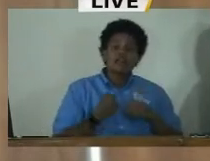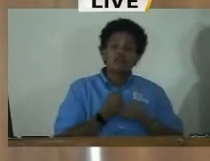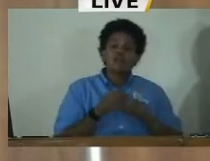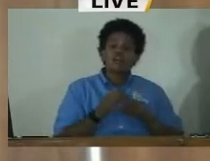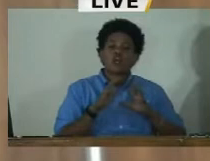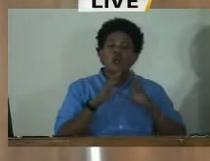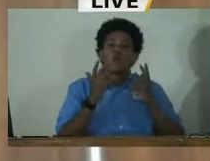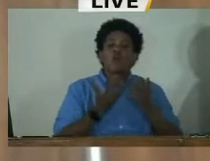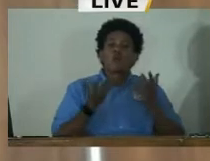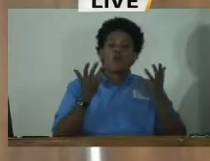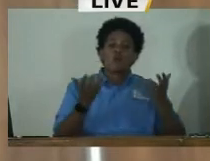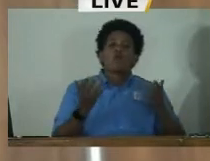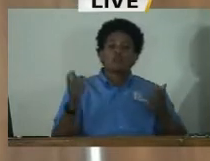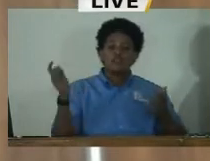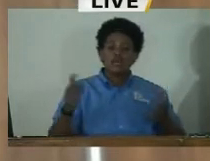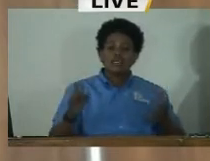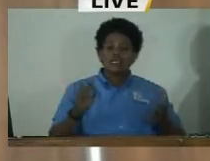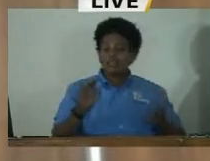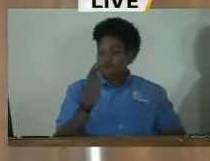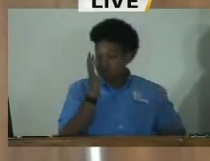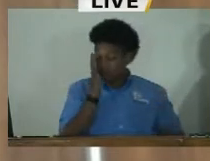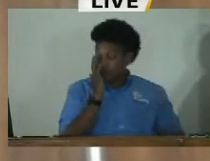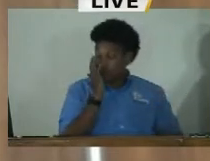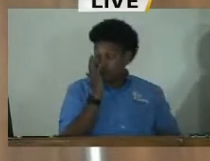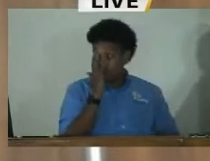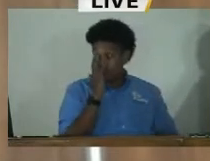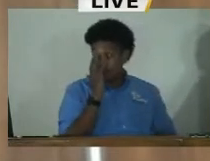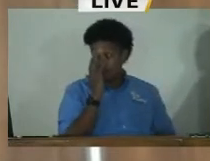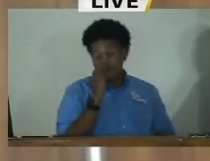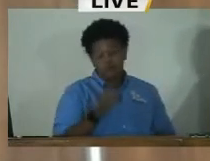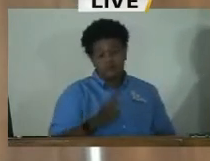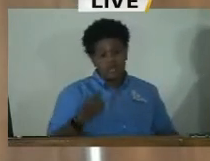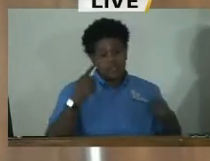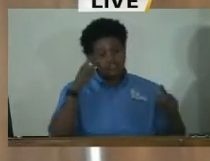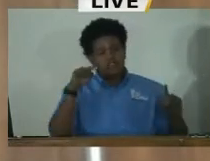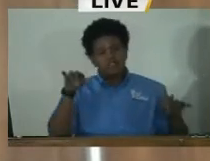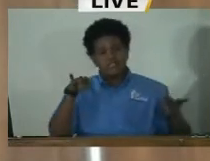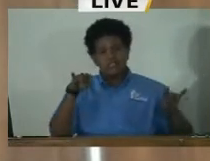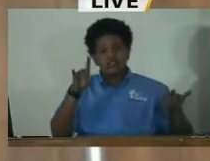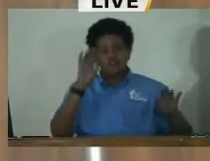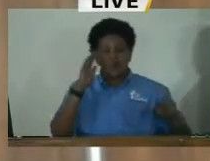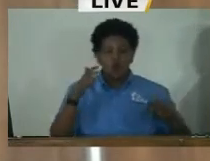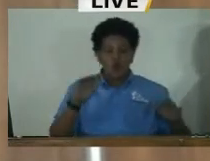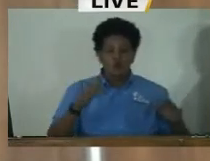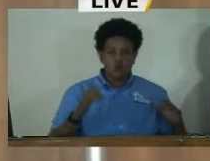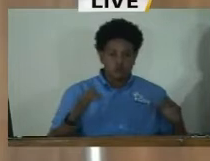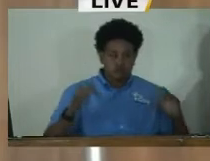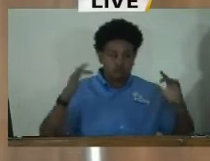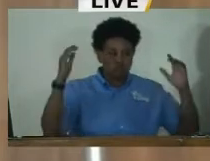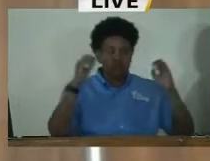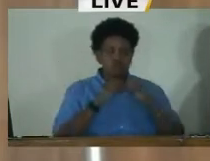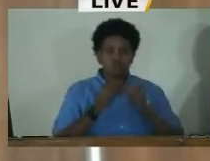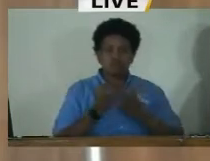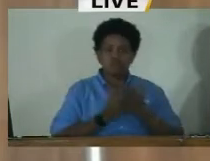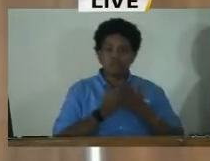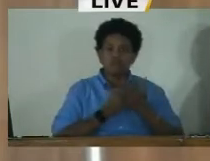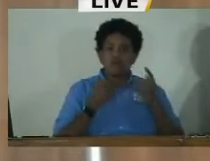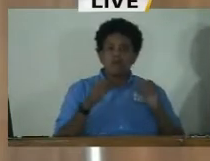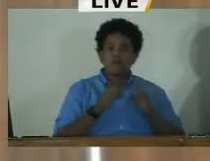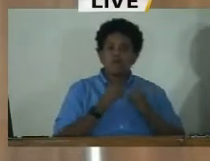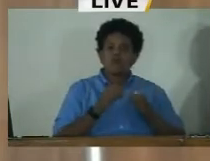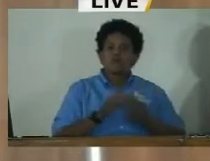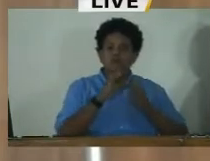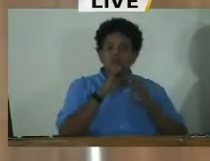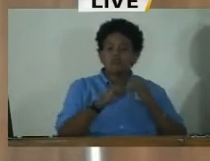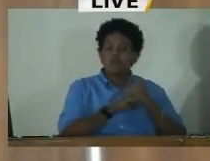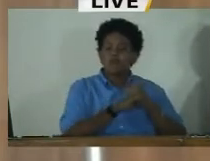world wants and yearns. Achieving this efficiency would allow us to move up the supply chain even into more